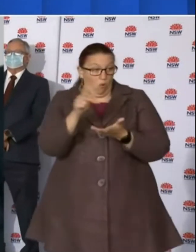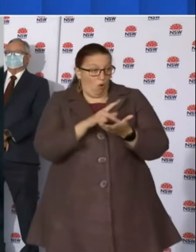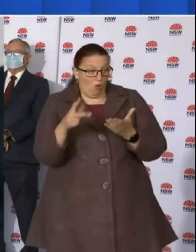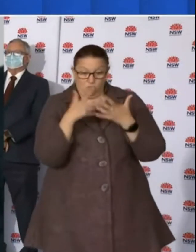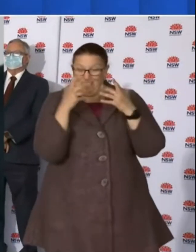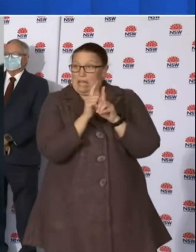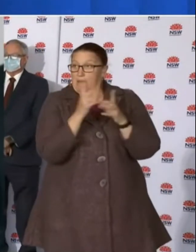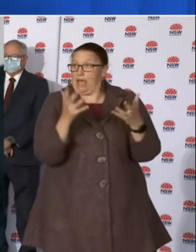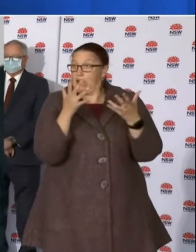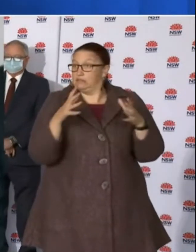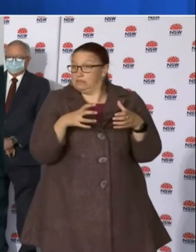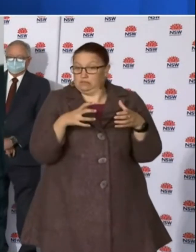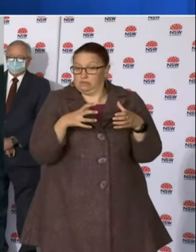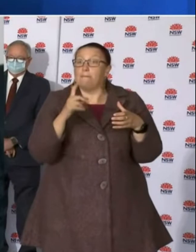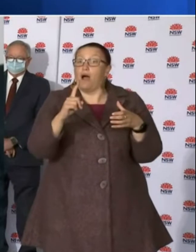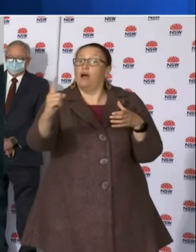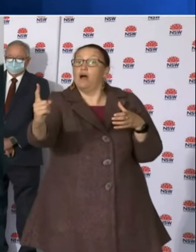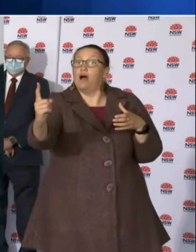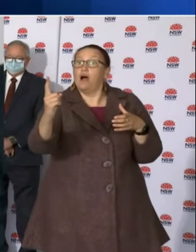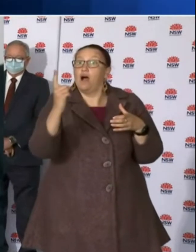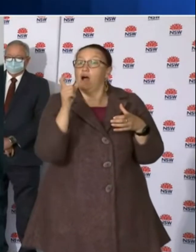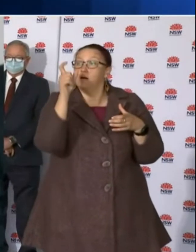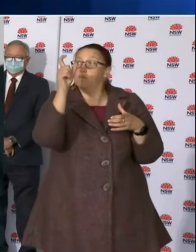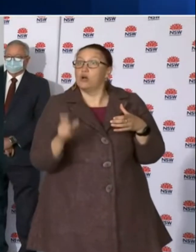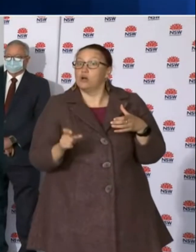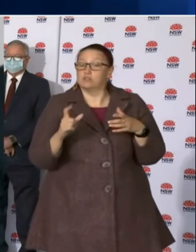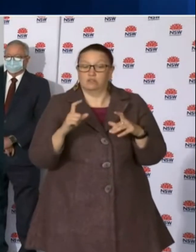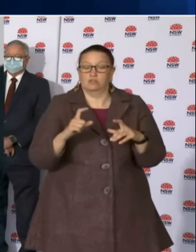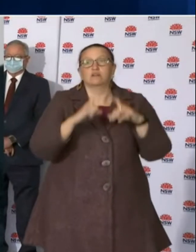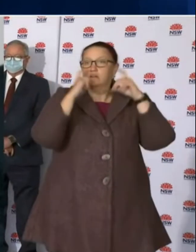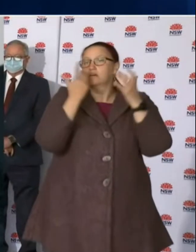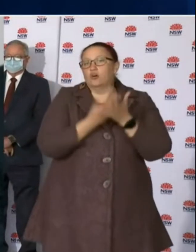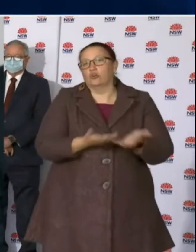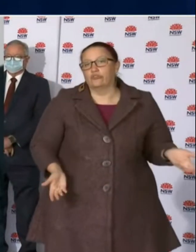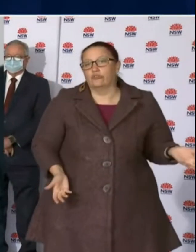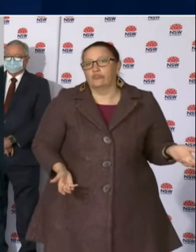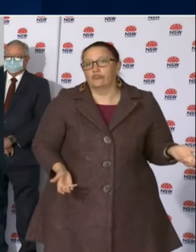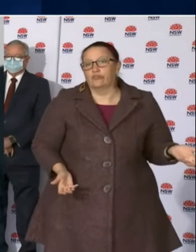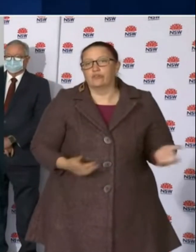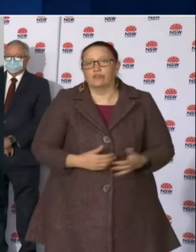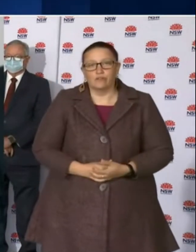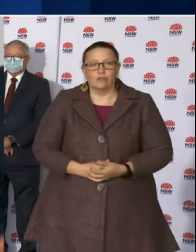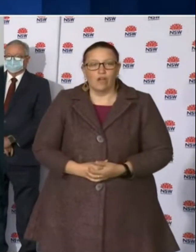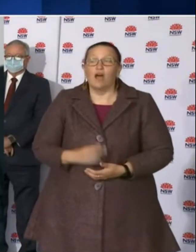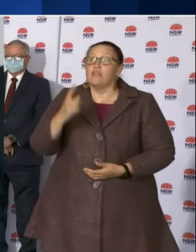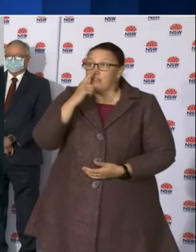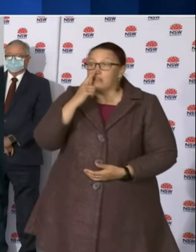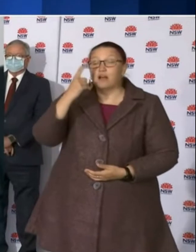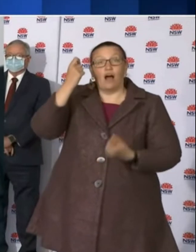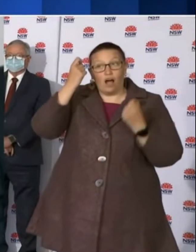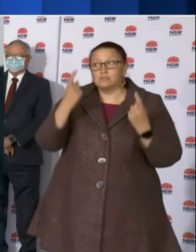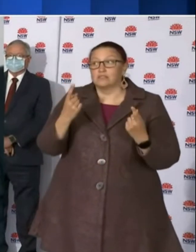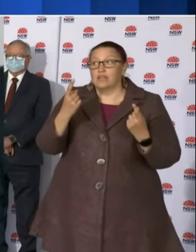else, when they're likely to come into contact with anyone else. And I think the community is pretty good at understanding